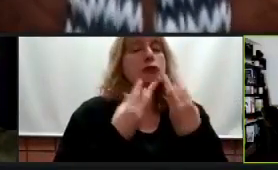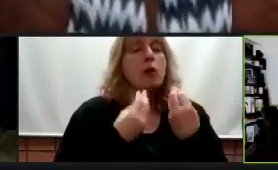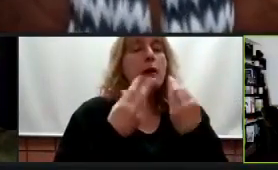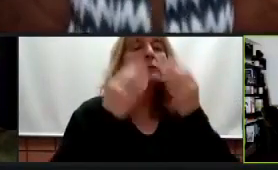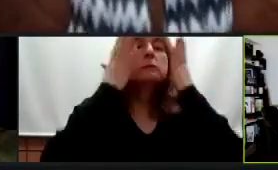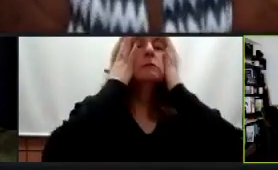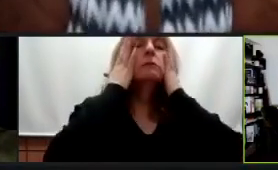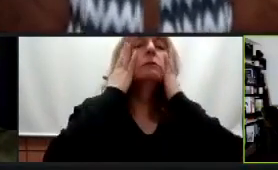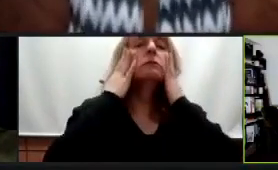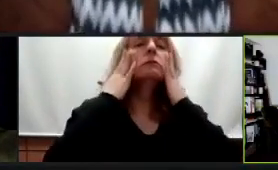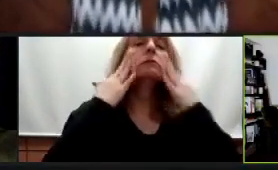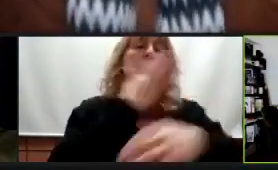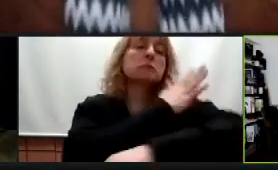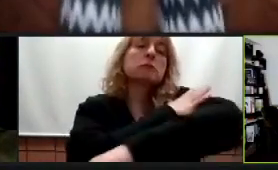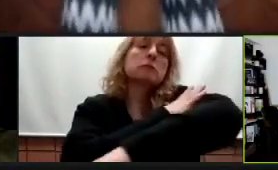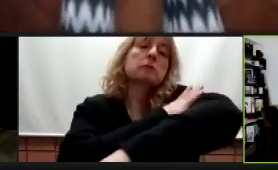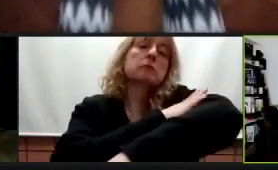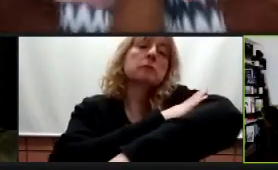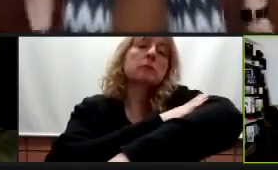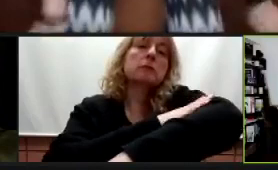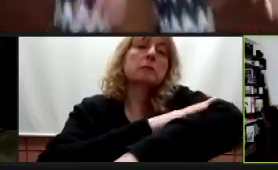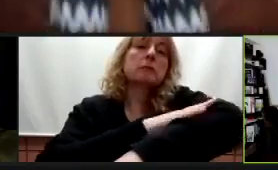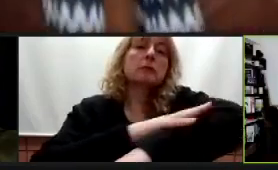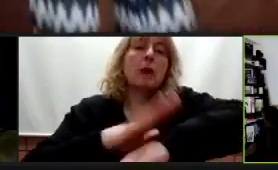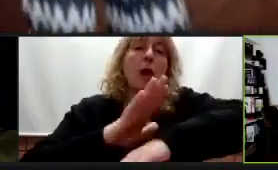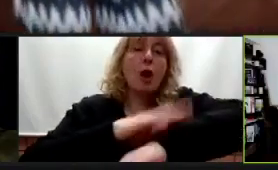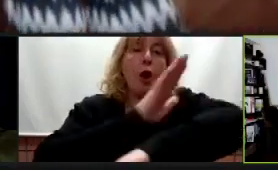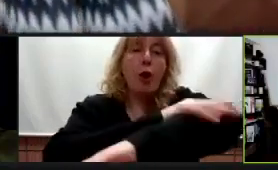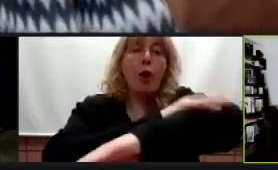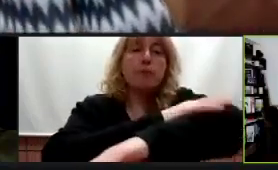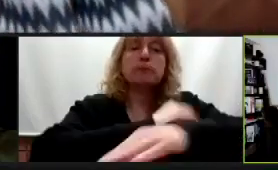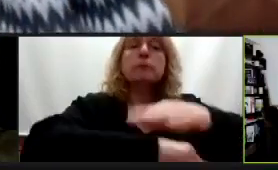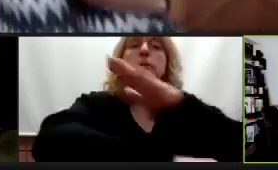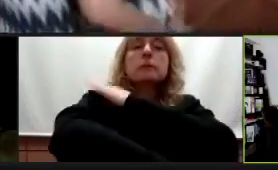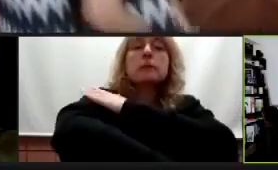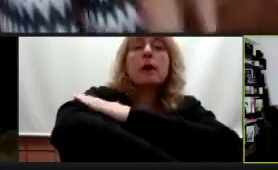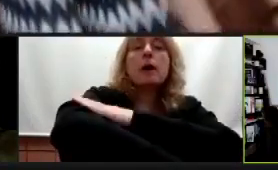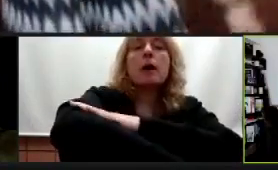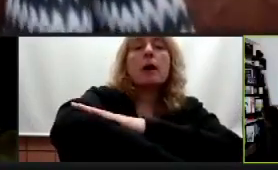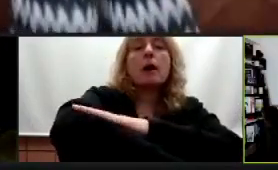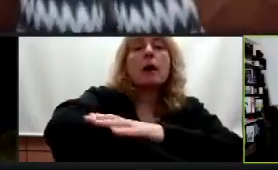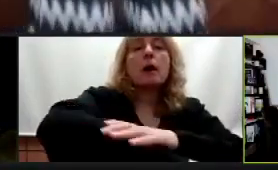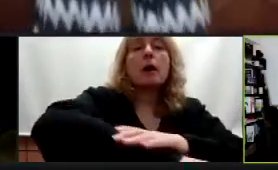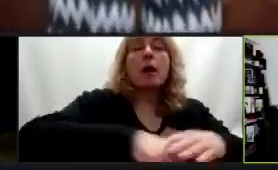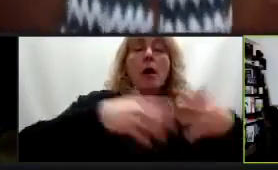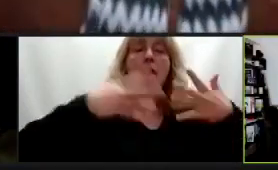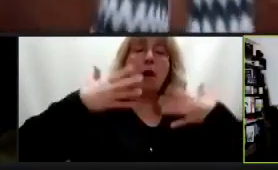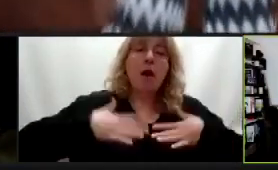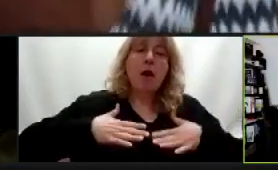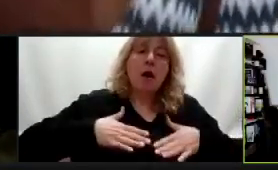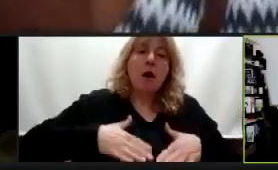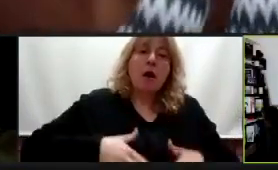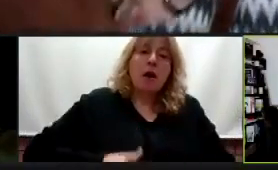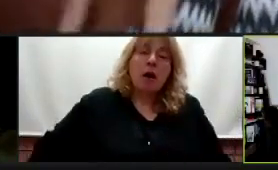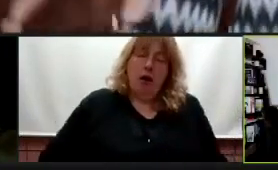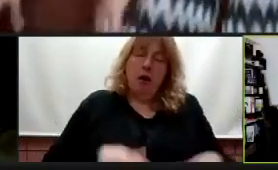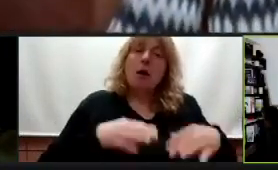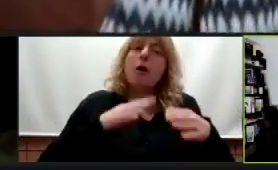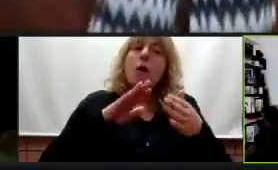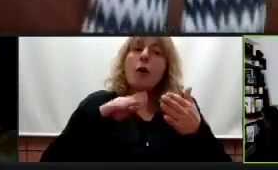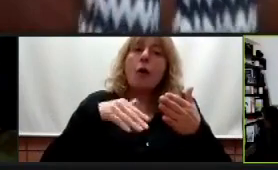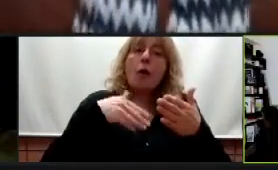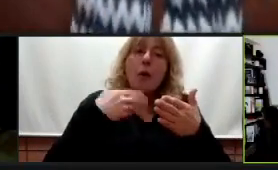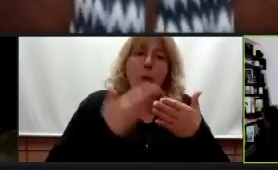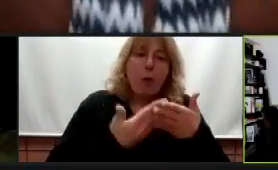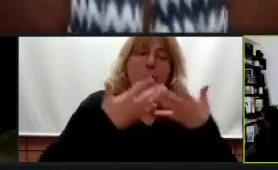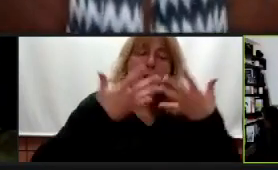and then the other. Gently brushing all the way down. And notice that